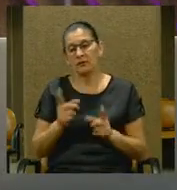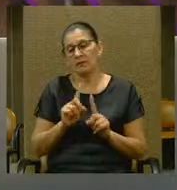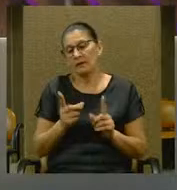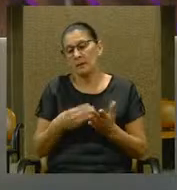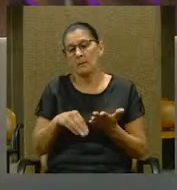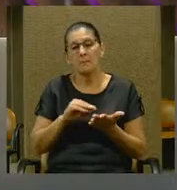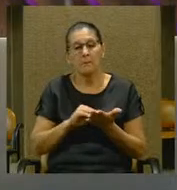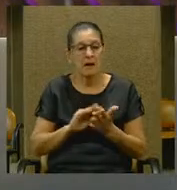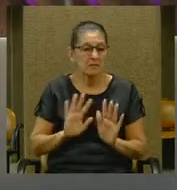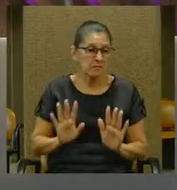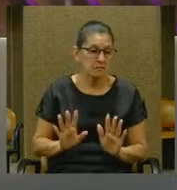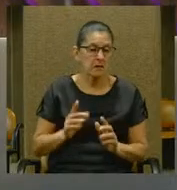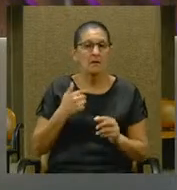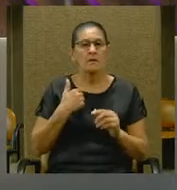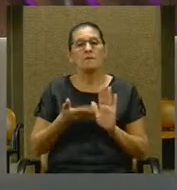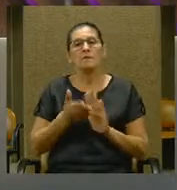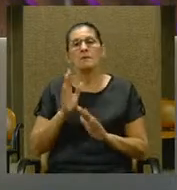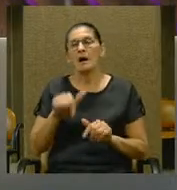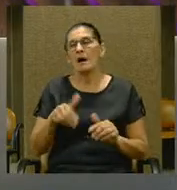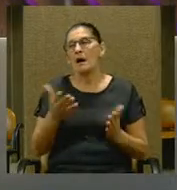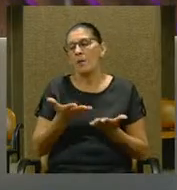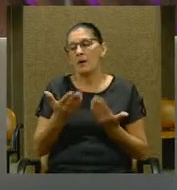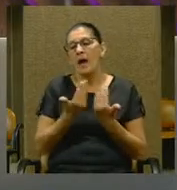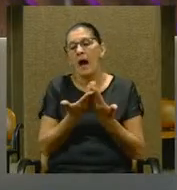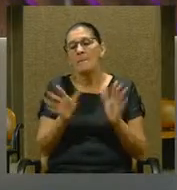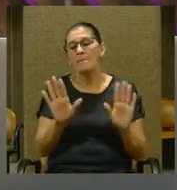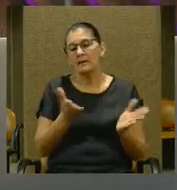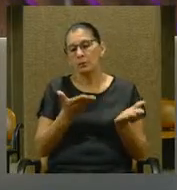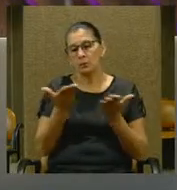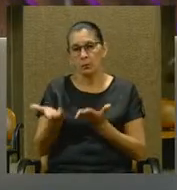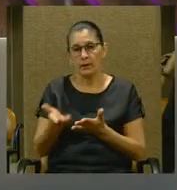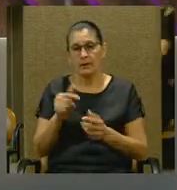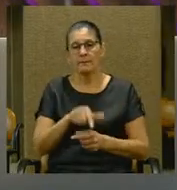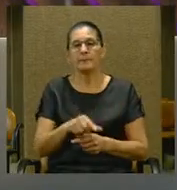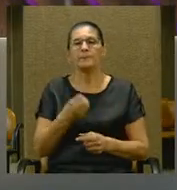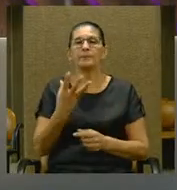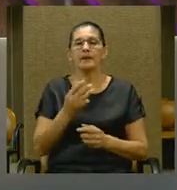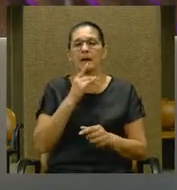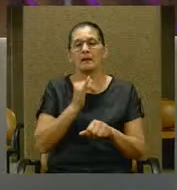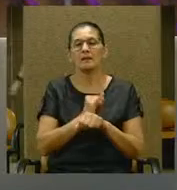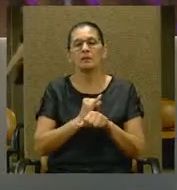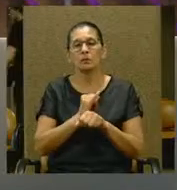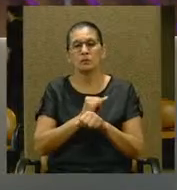them. So now, without further ado, I will give the floor